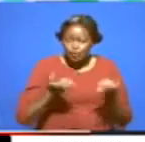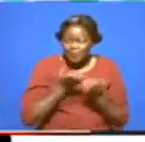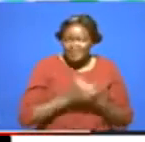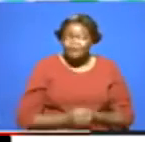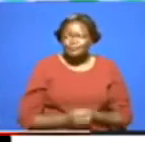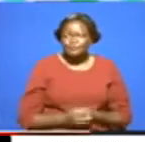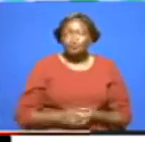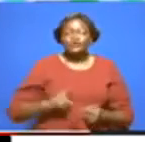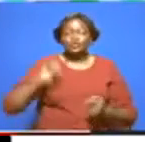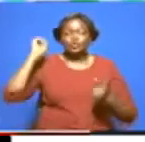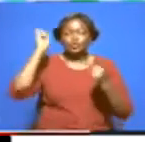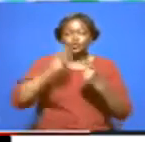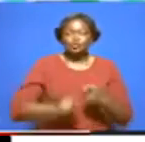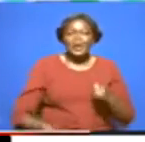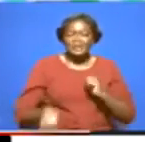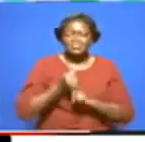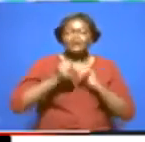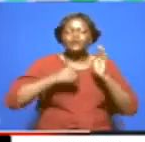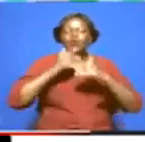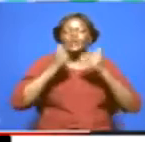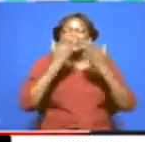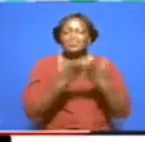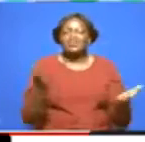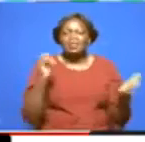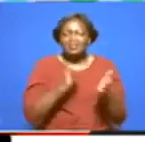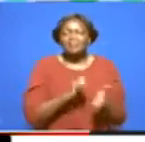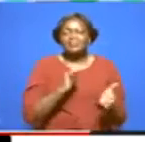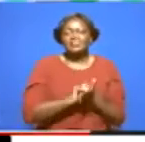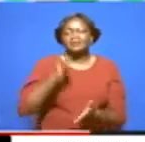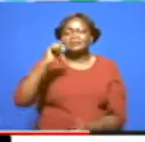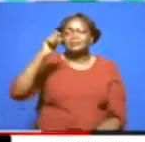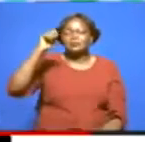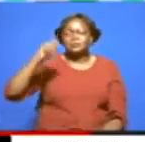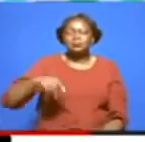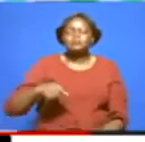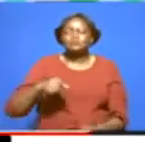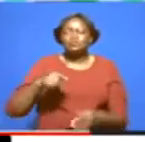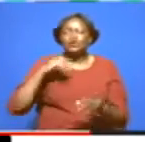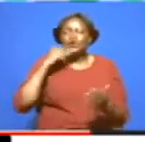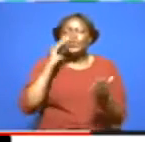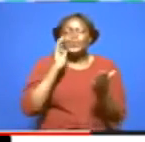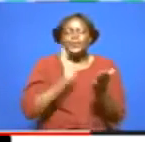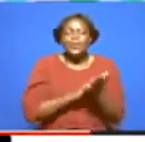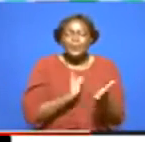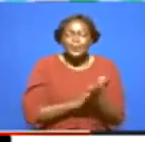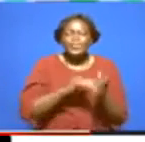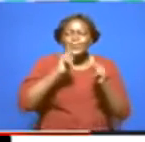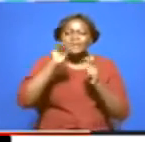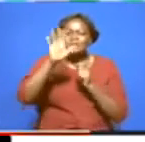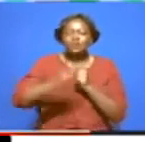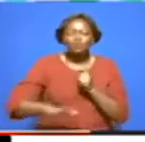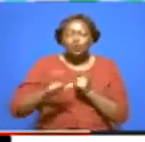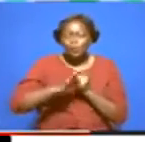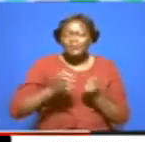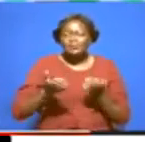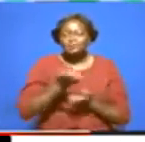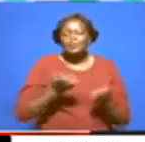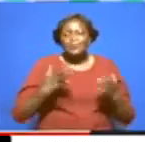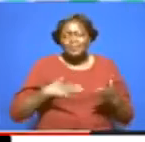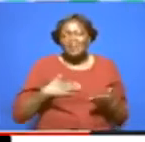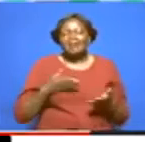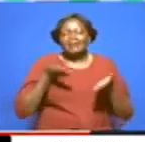to achieve all the things that GTAB proposes, we must localize our economy. Our